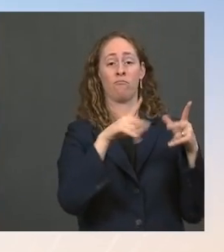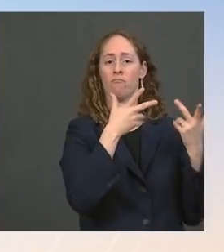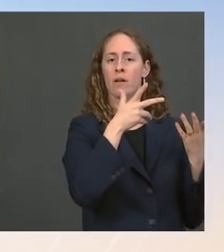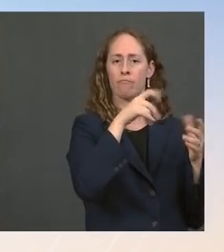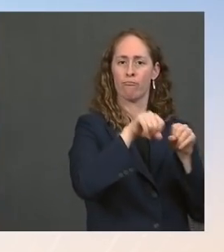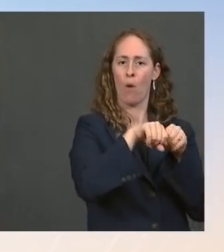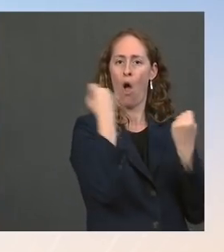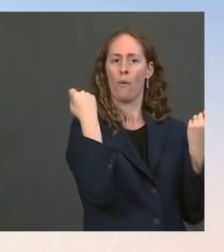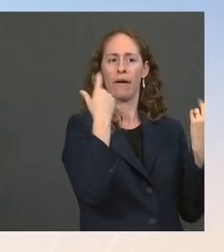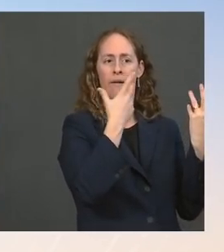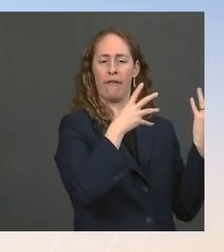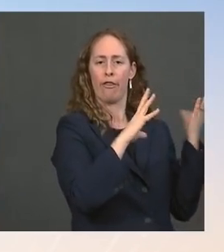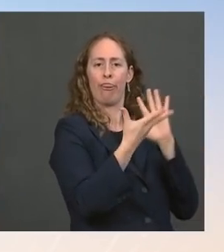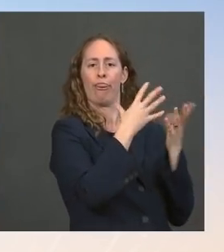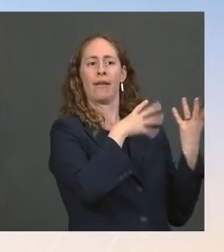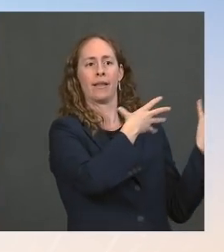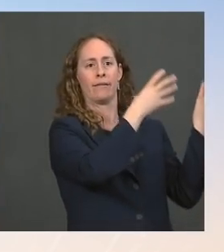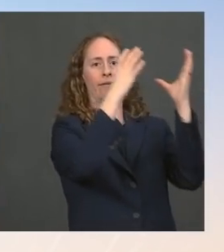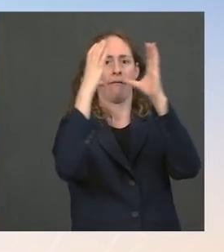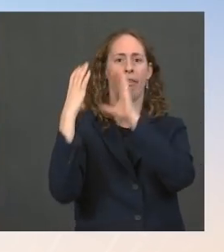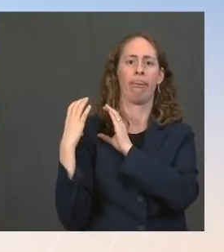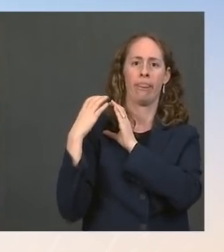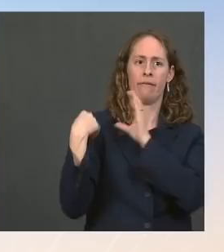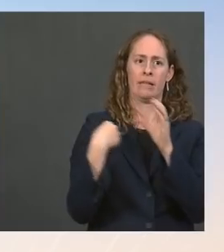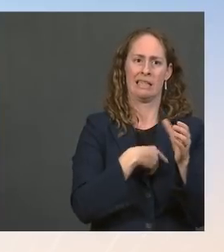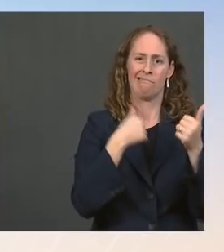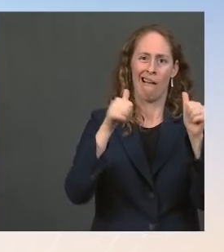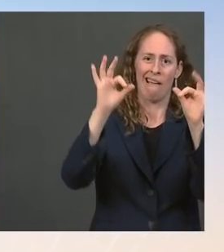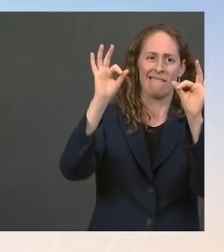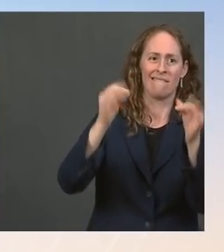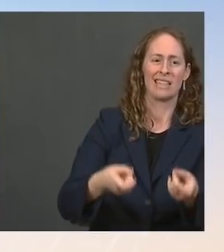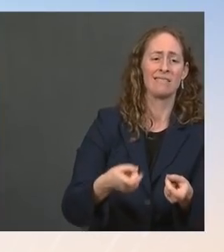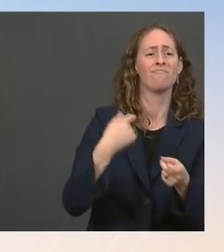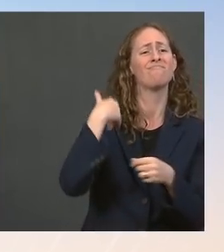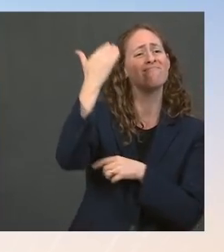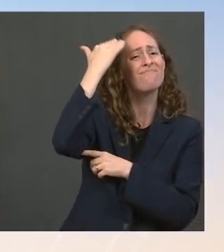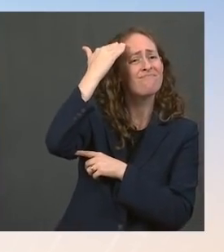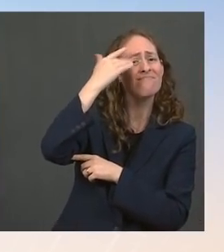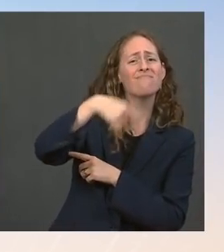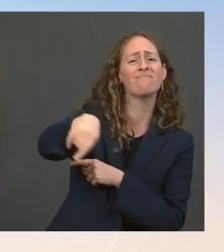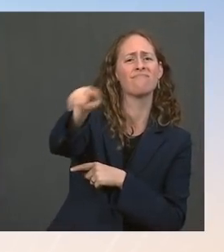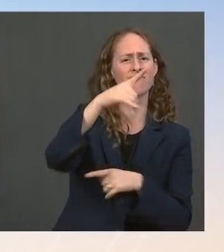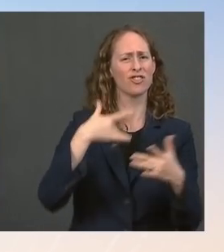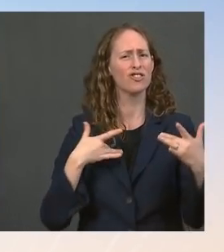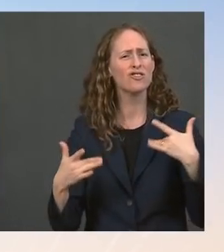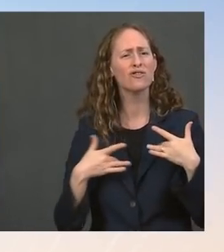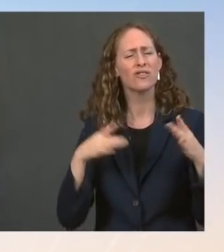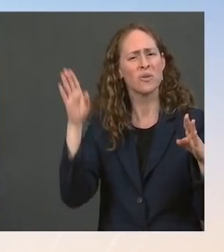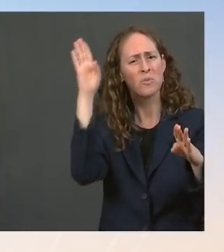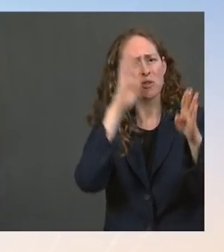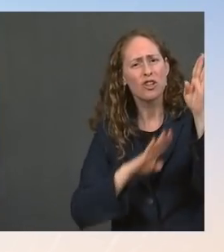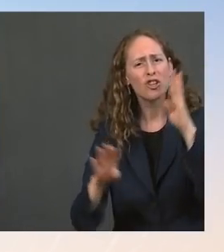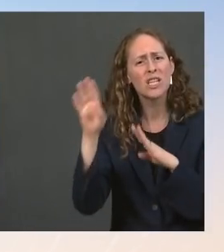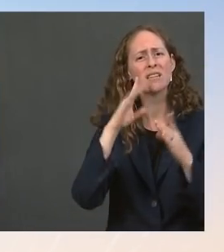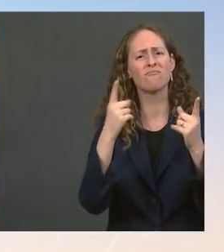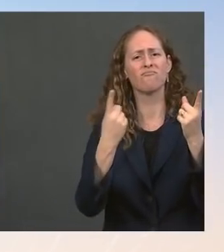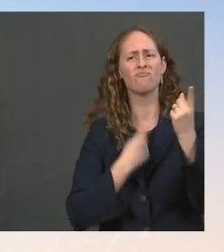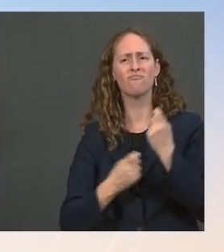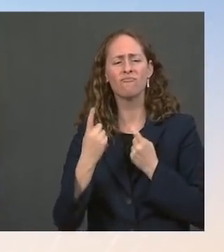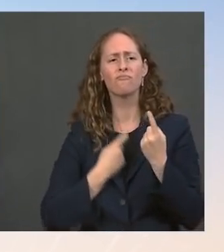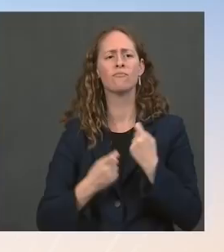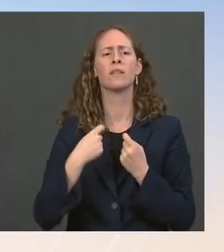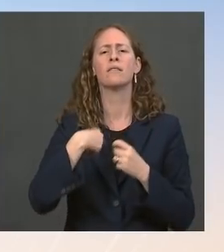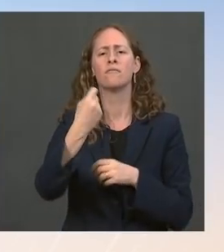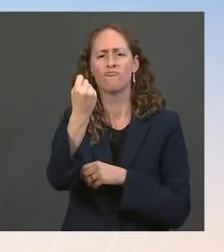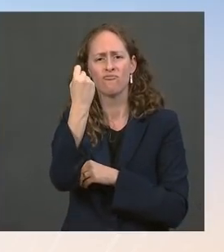all of us to convey clearly to people who are understandably have questions, are passionate, are concerned, as we are about the images that